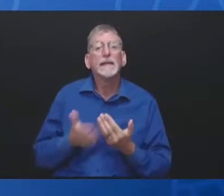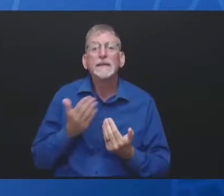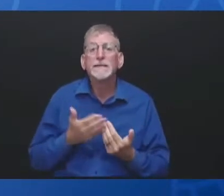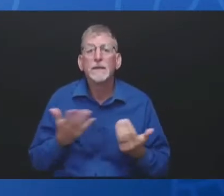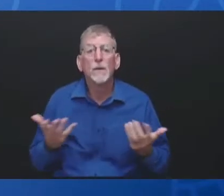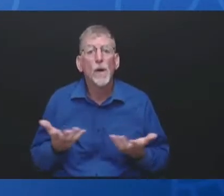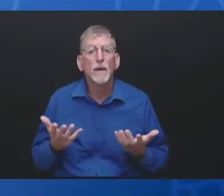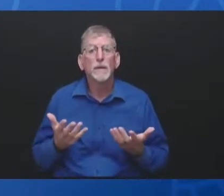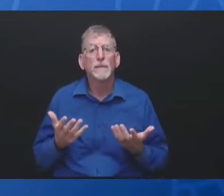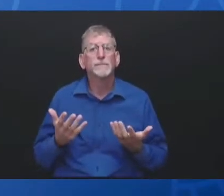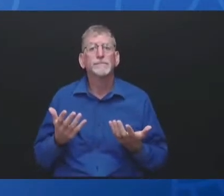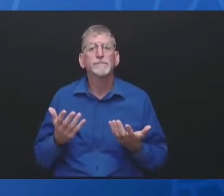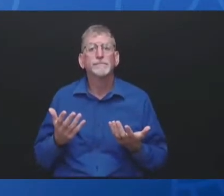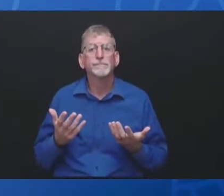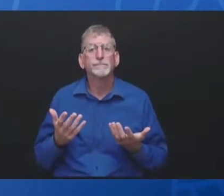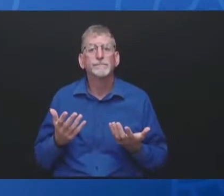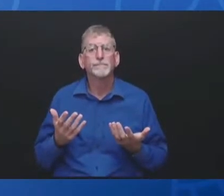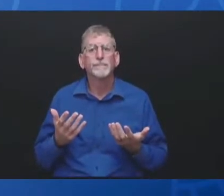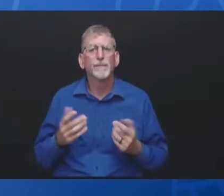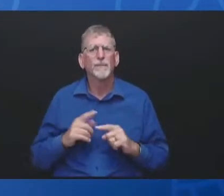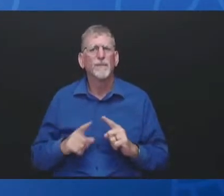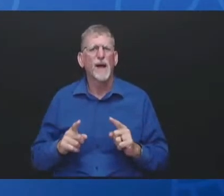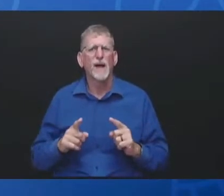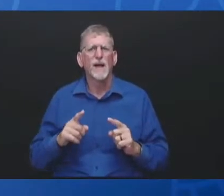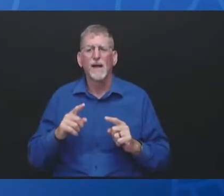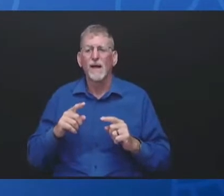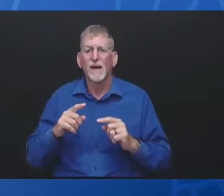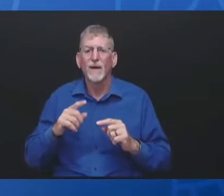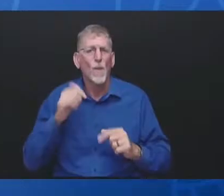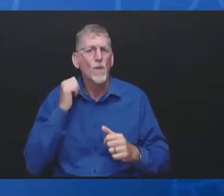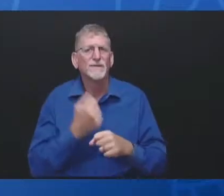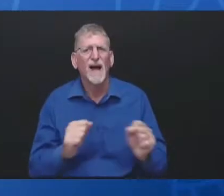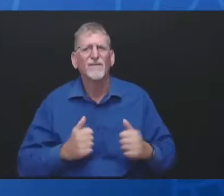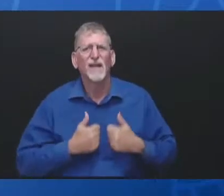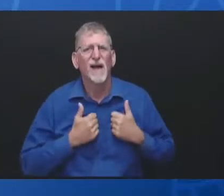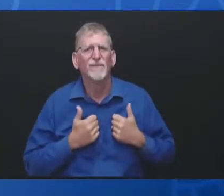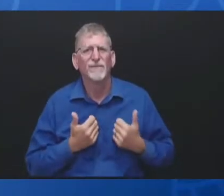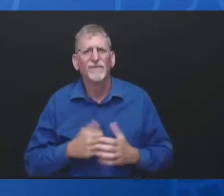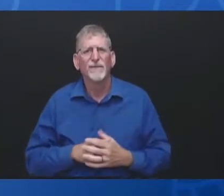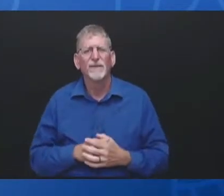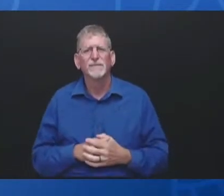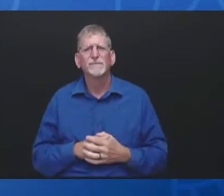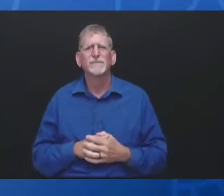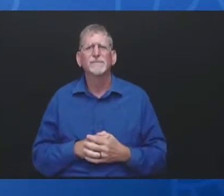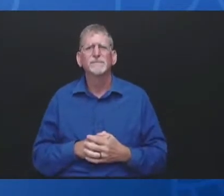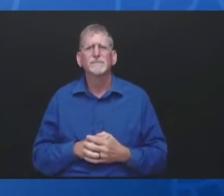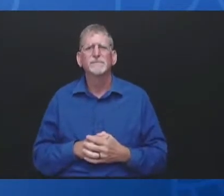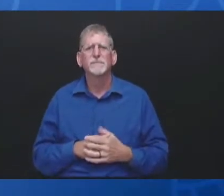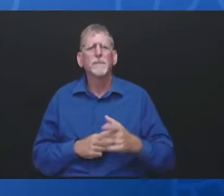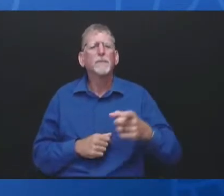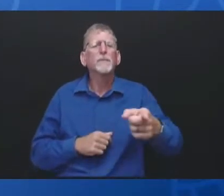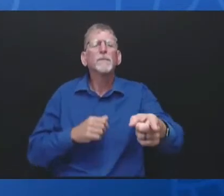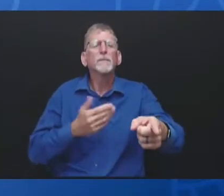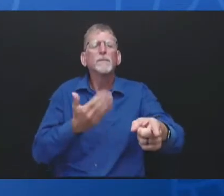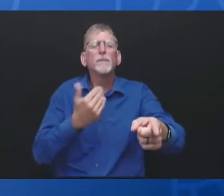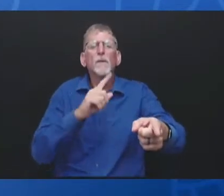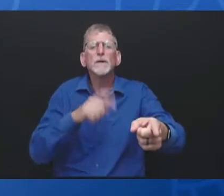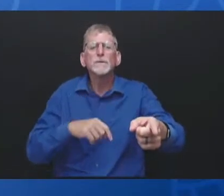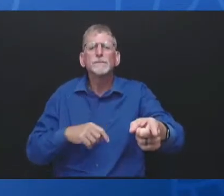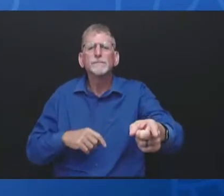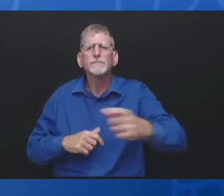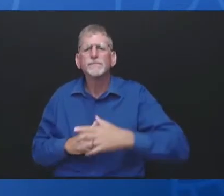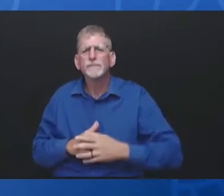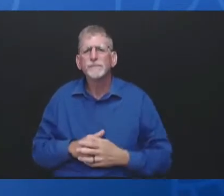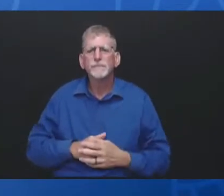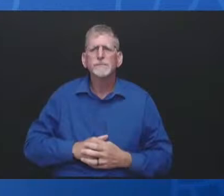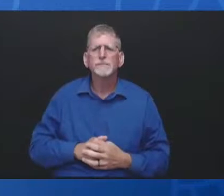one that's going to save lives. All right, yes, there, right there. Go ahead, speak up. Yeah. Thank you, Tammy. President Gustavo